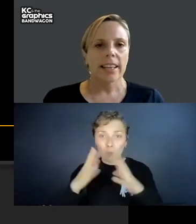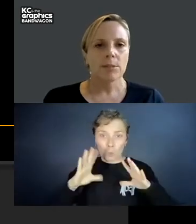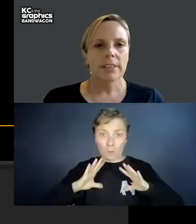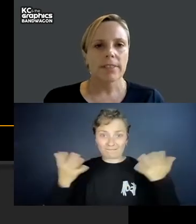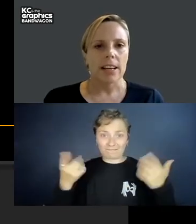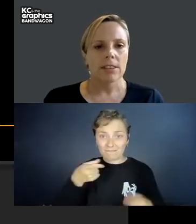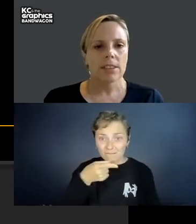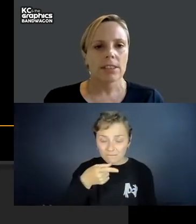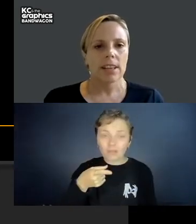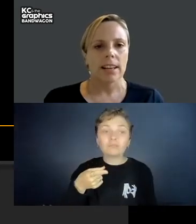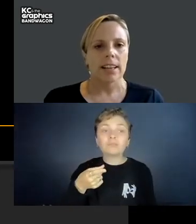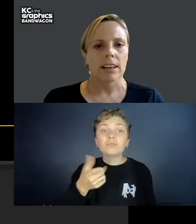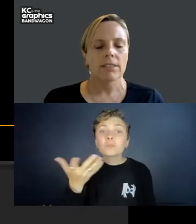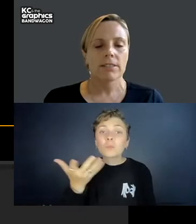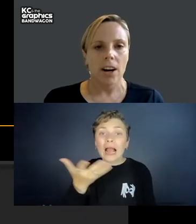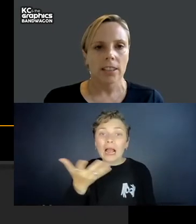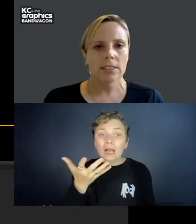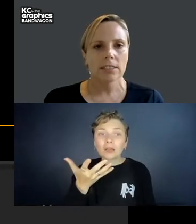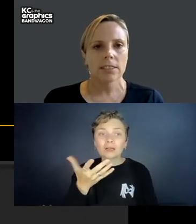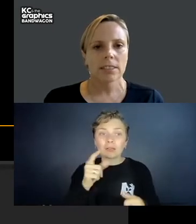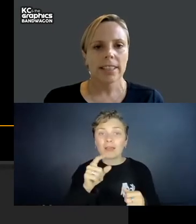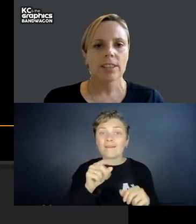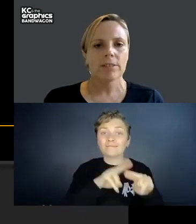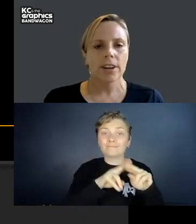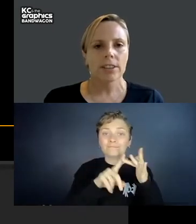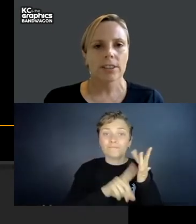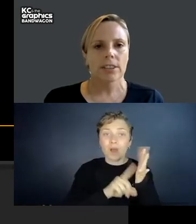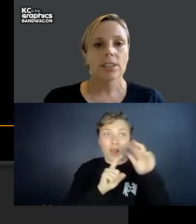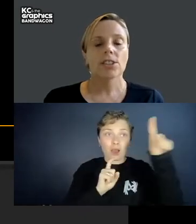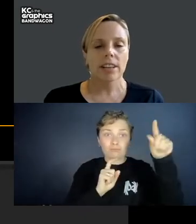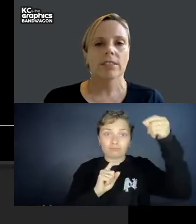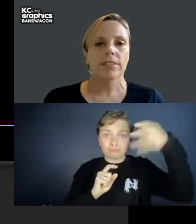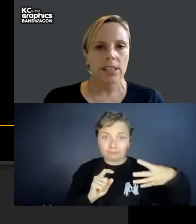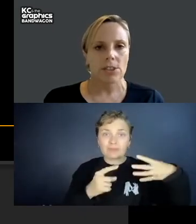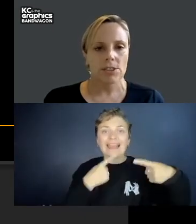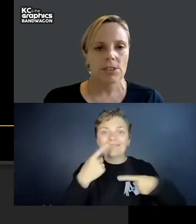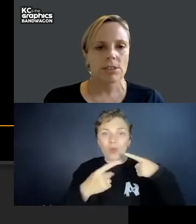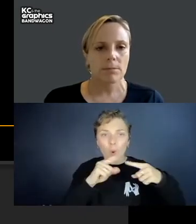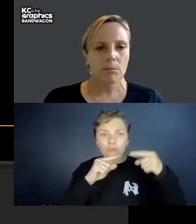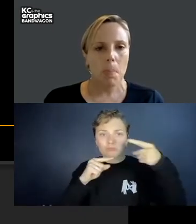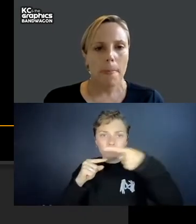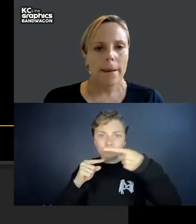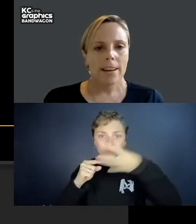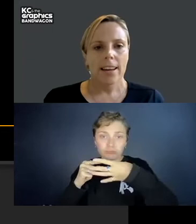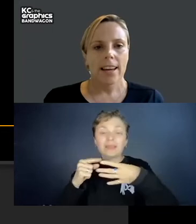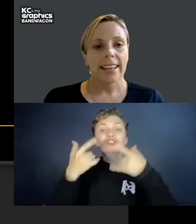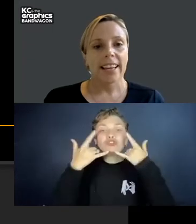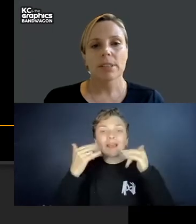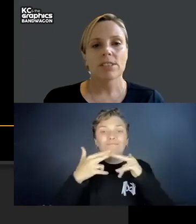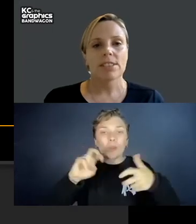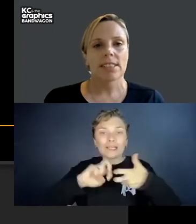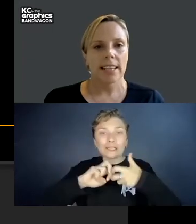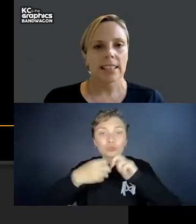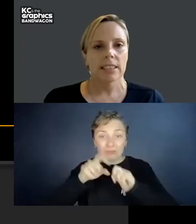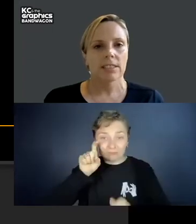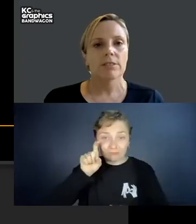and it can be found under File, Info, Check for Issues. And it can be